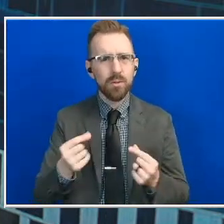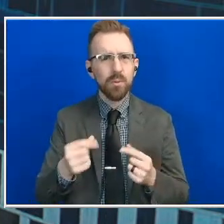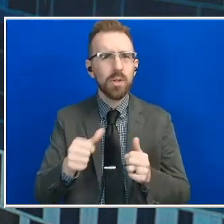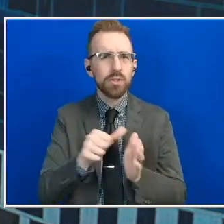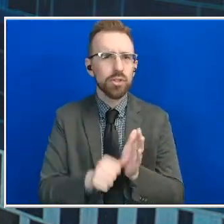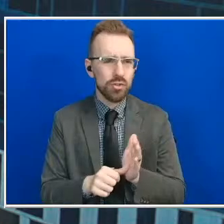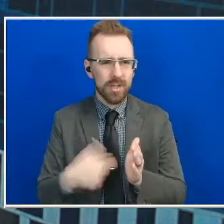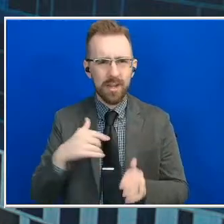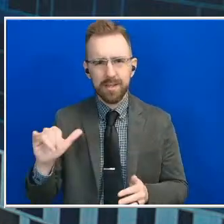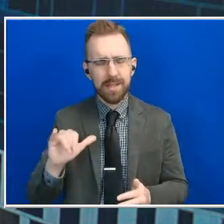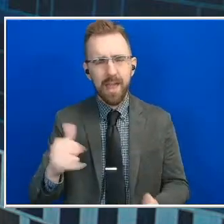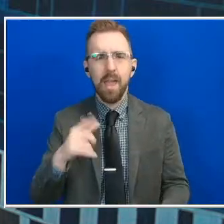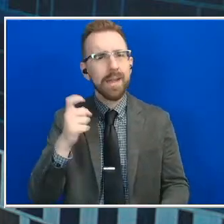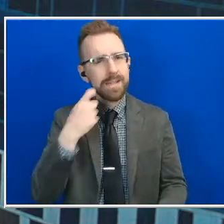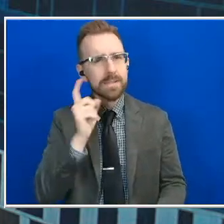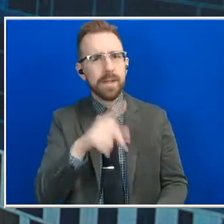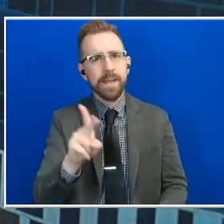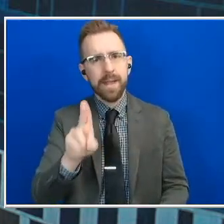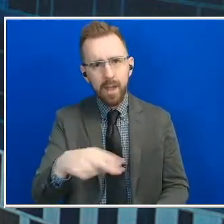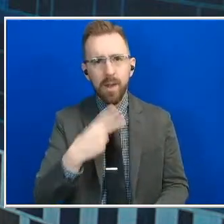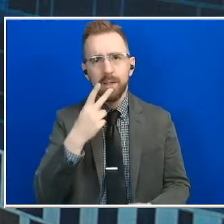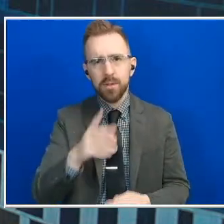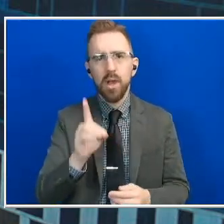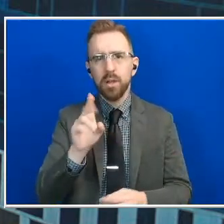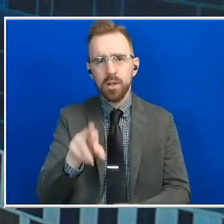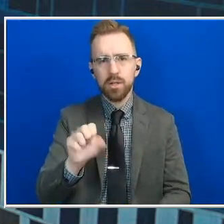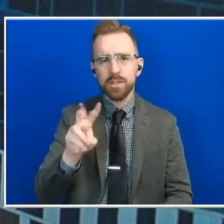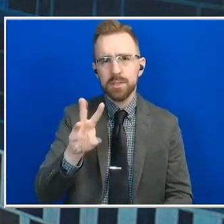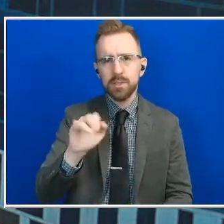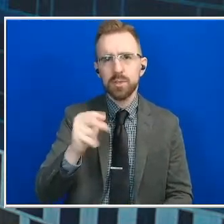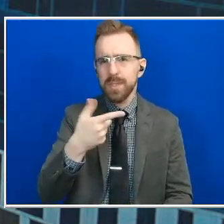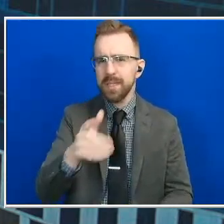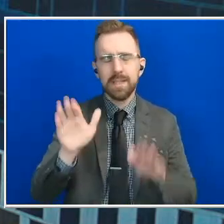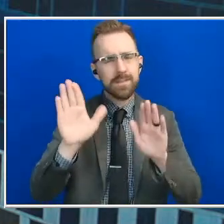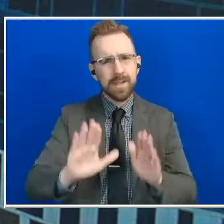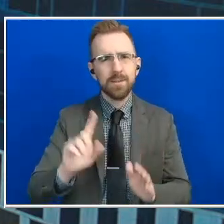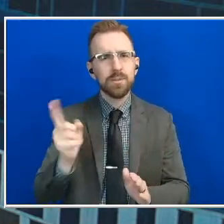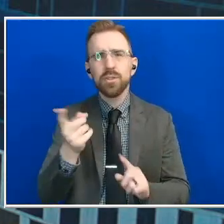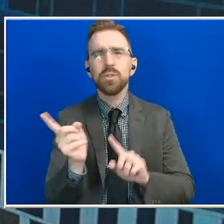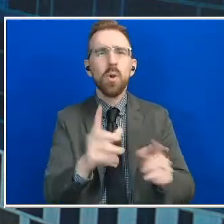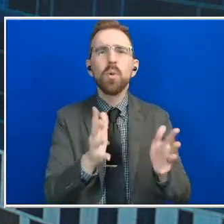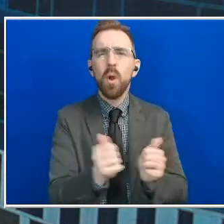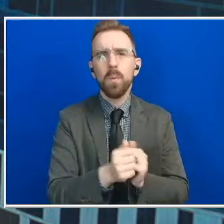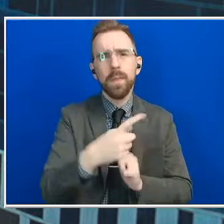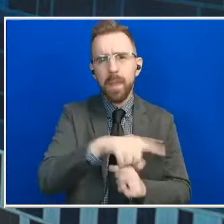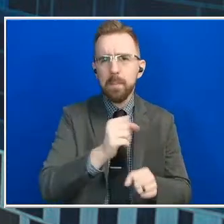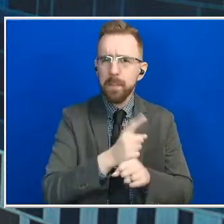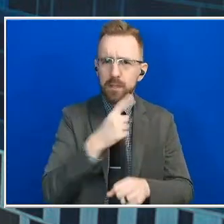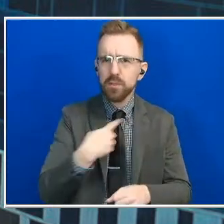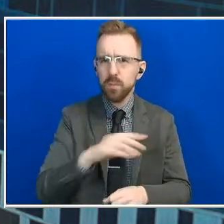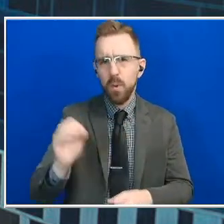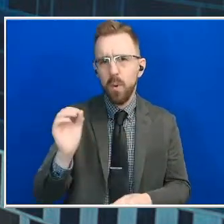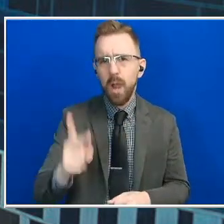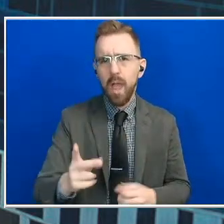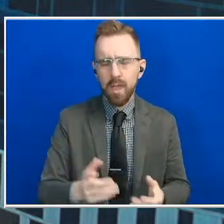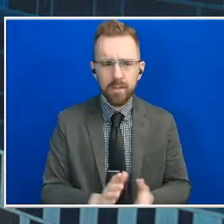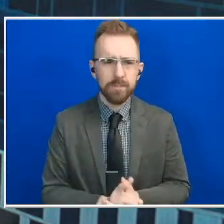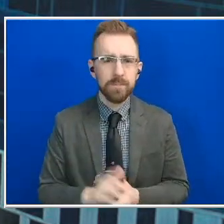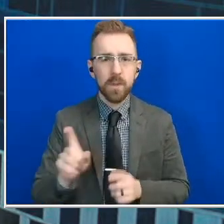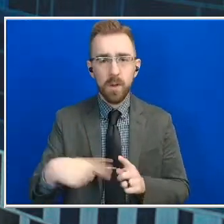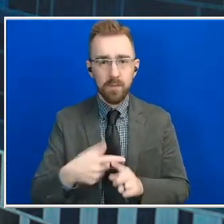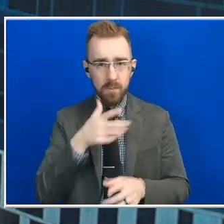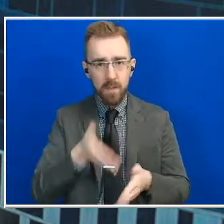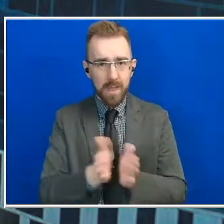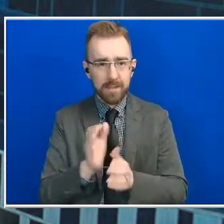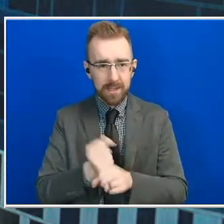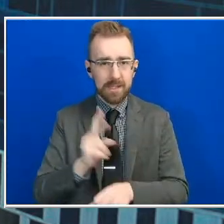to KU and I saw Dr. Sue, and he's fantastic. Will you just go talk to him and just make sure that we're okay here? And when your mom asks you to get a second opinion, you don't say